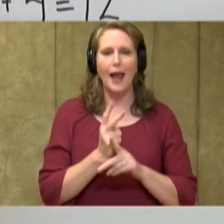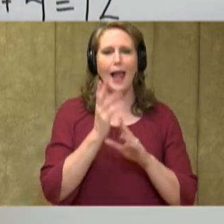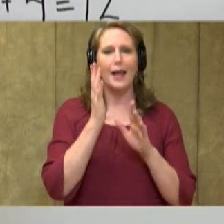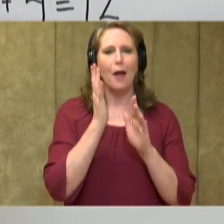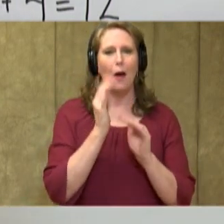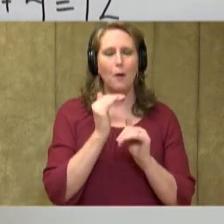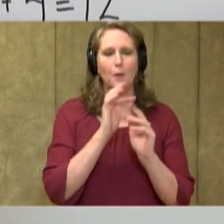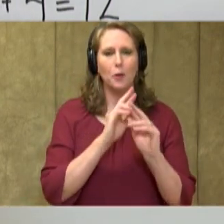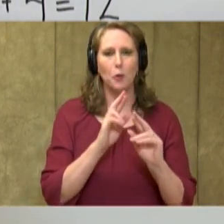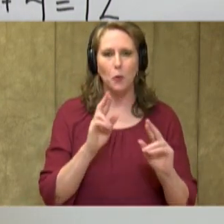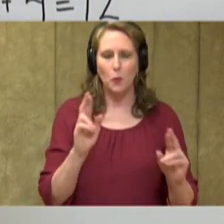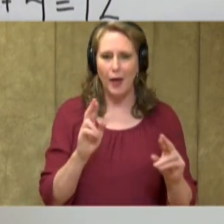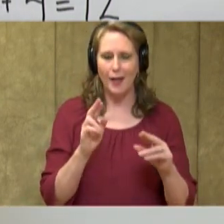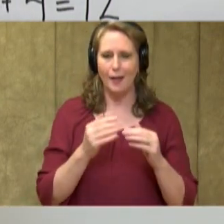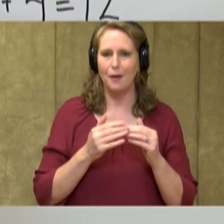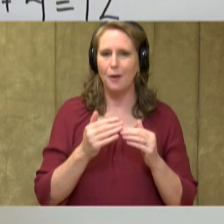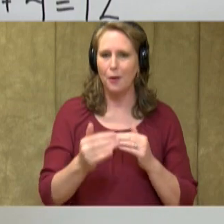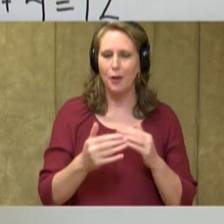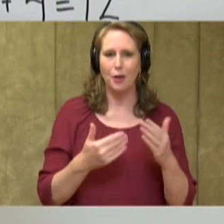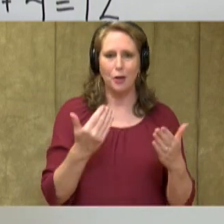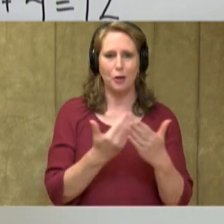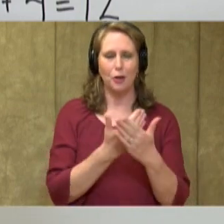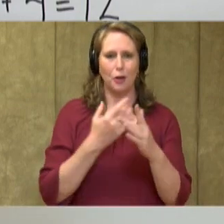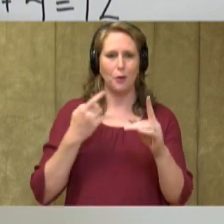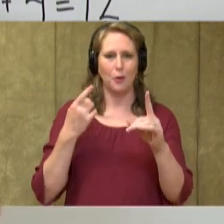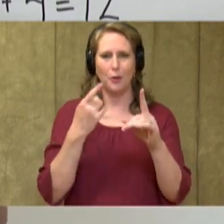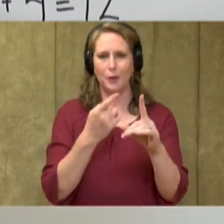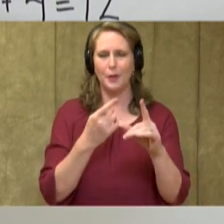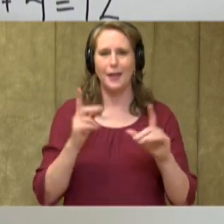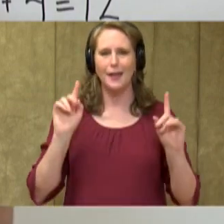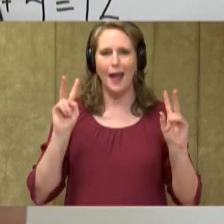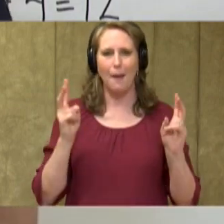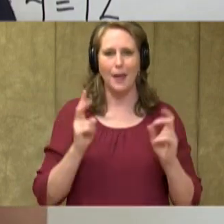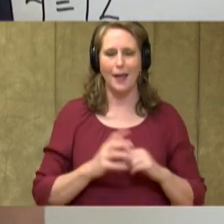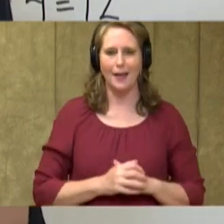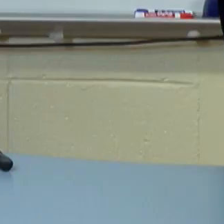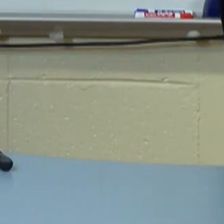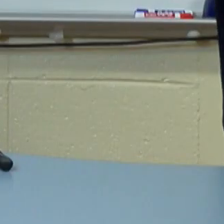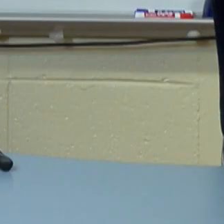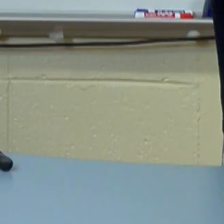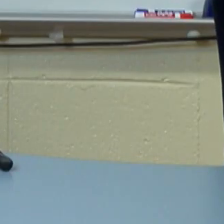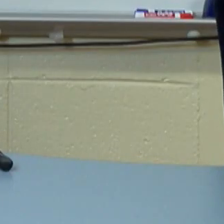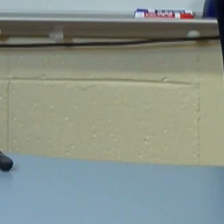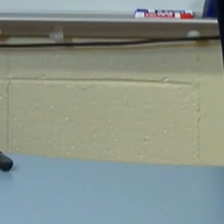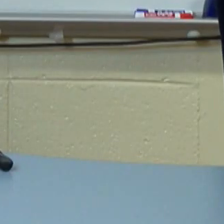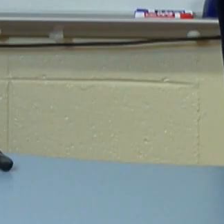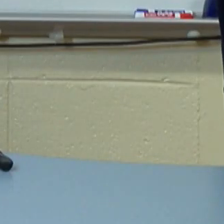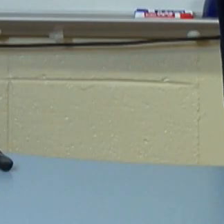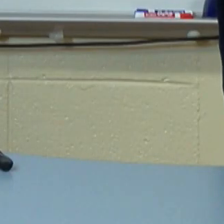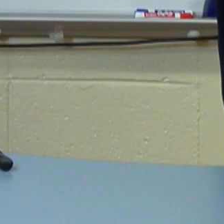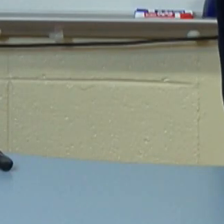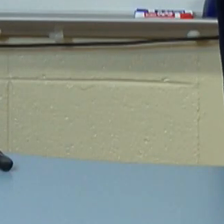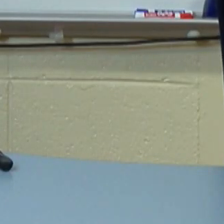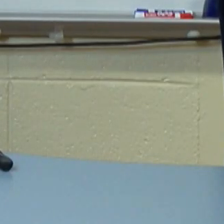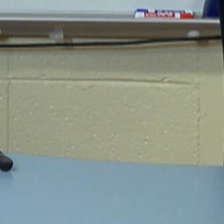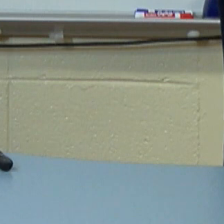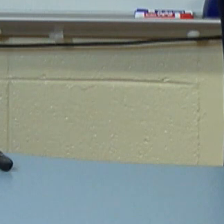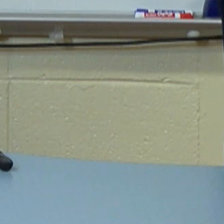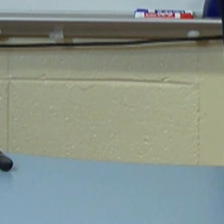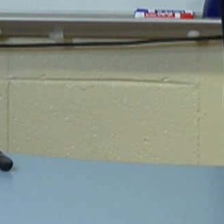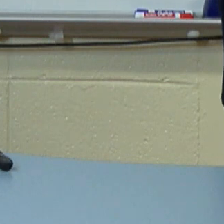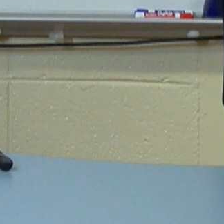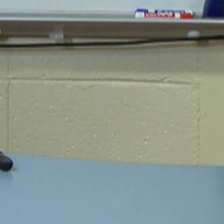you are ready to move on today to our new topic. All right, so our I can statements today. I can